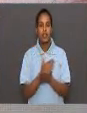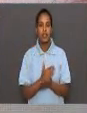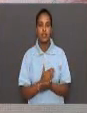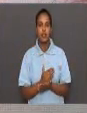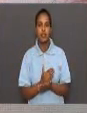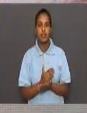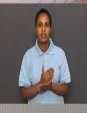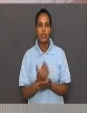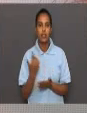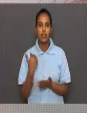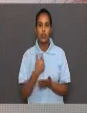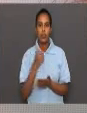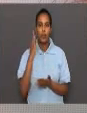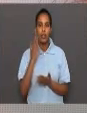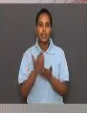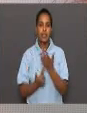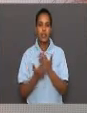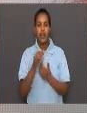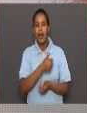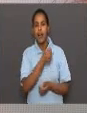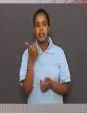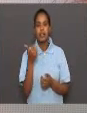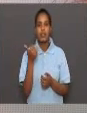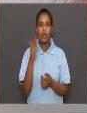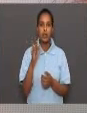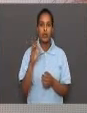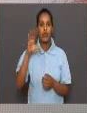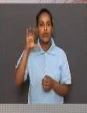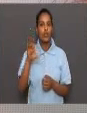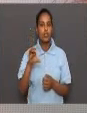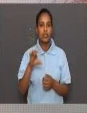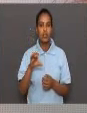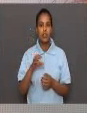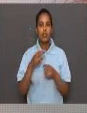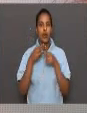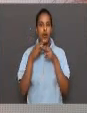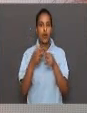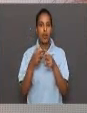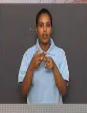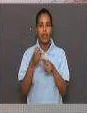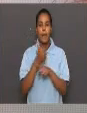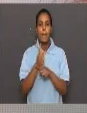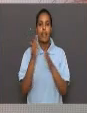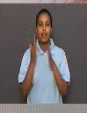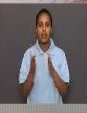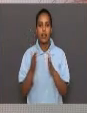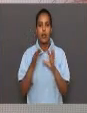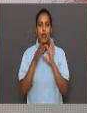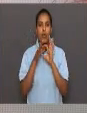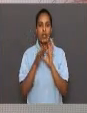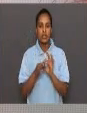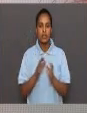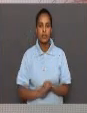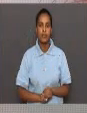In today's lesson, we will discuss another type of force known as